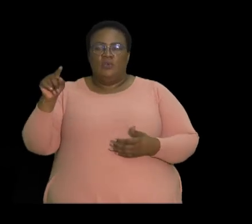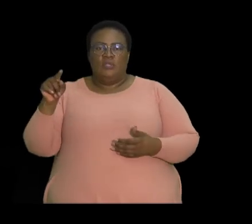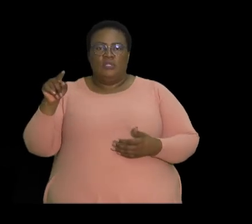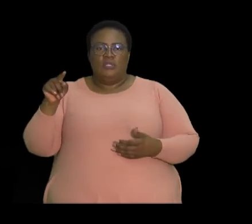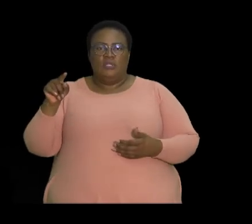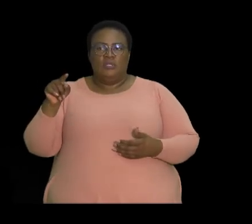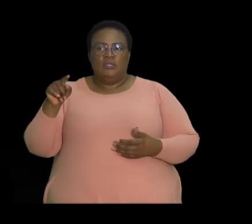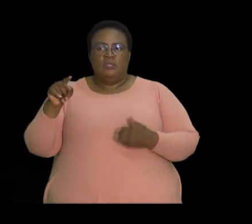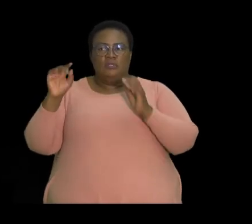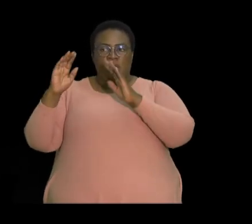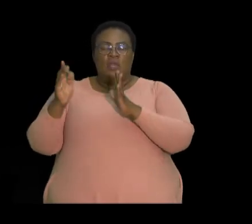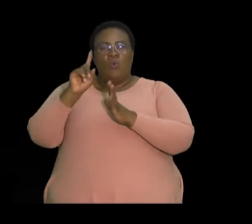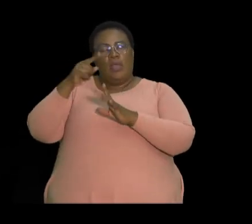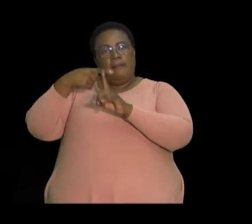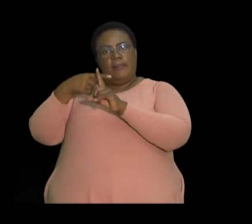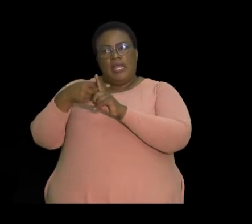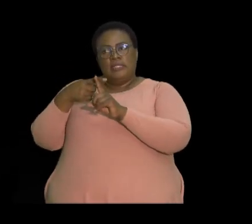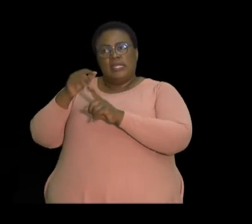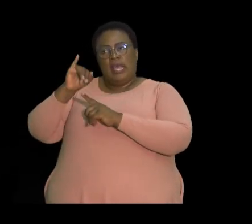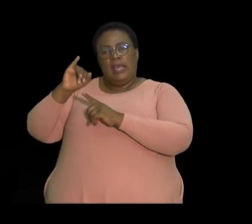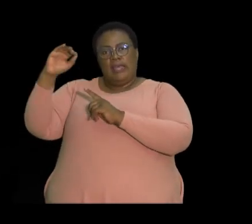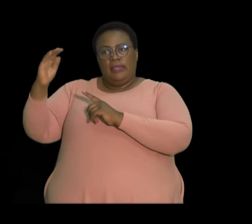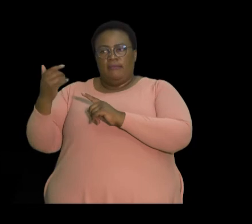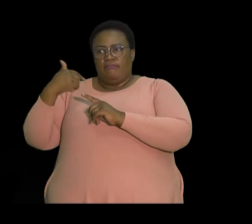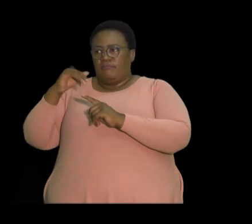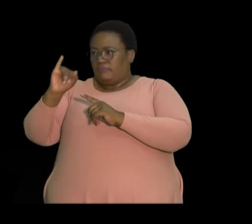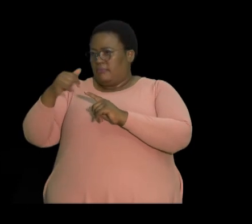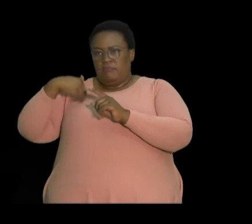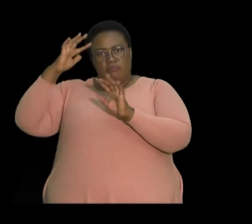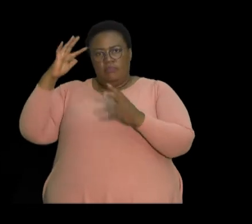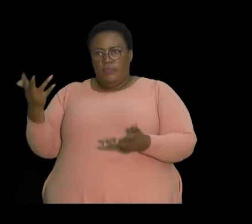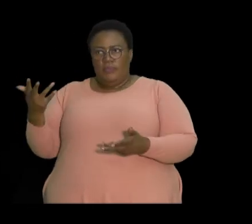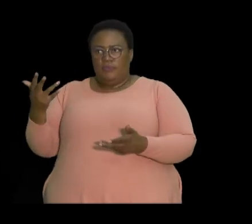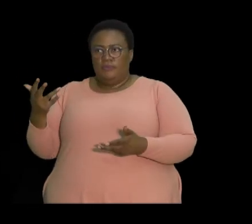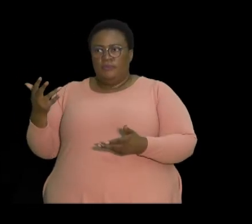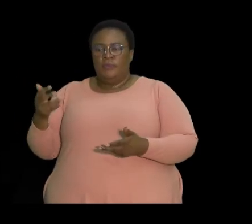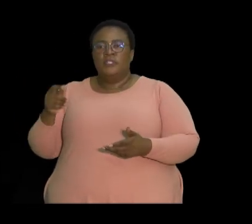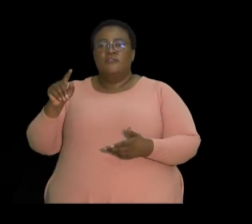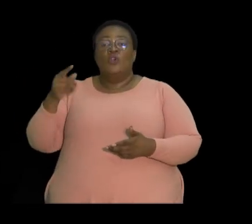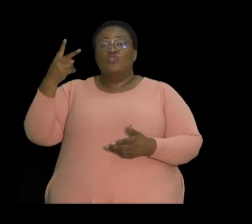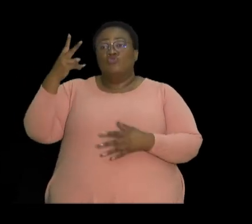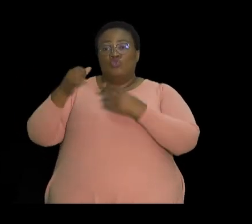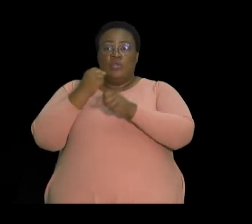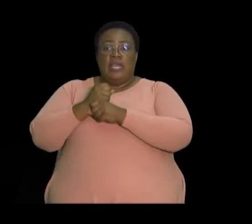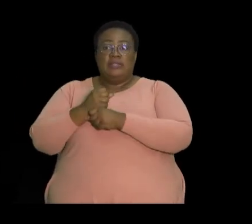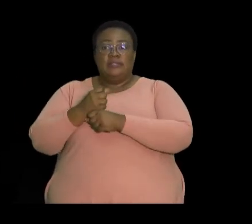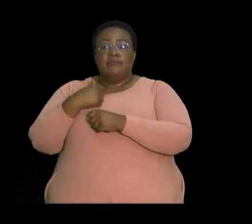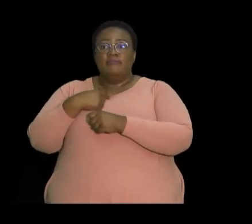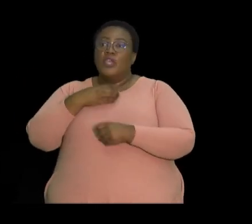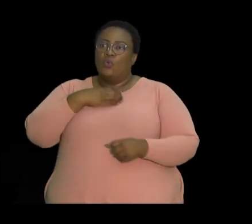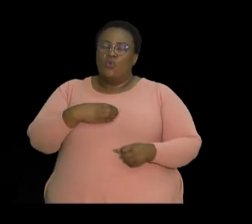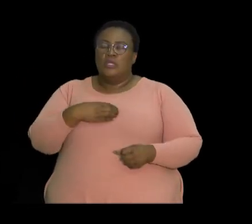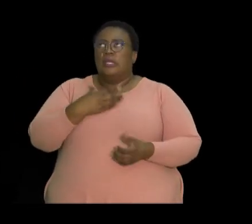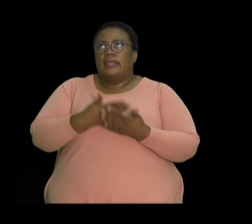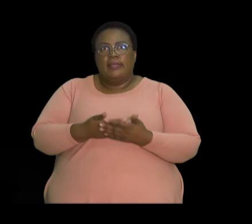18,000. And this is 1 plus I, which I do not know, and this was for 2 years.